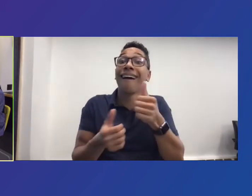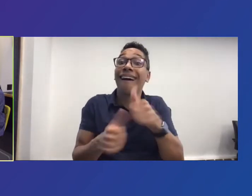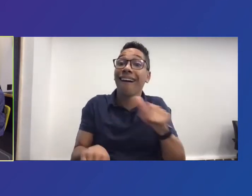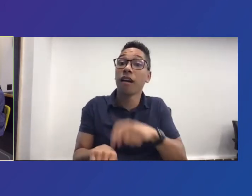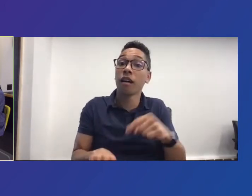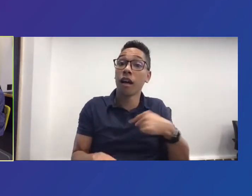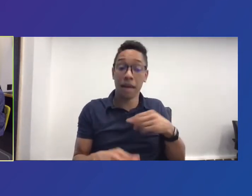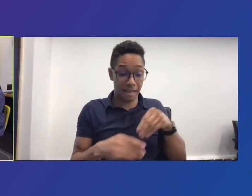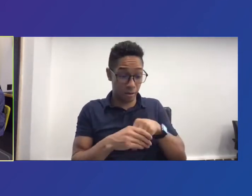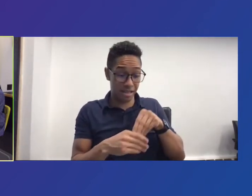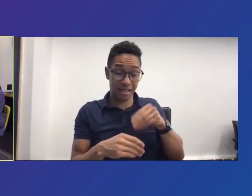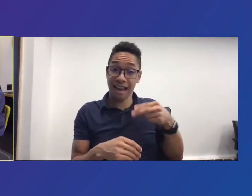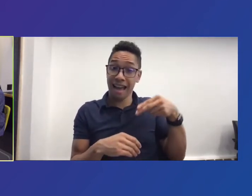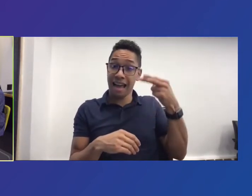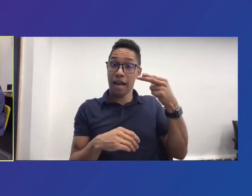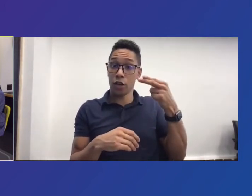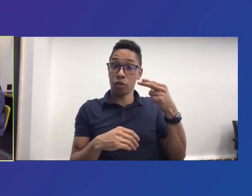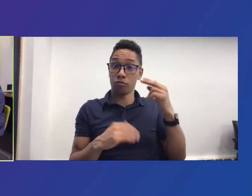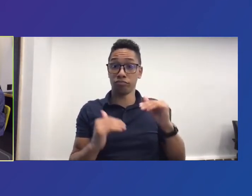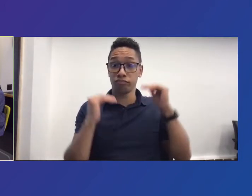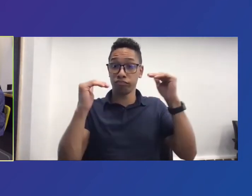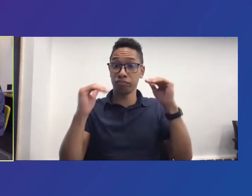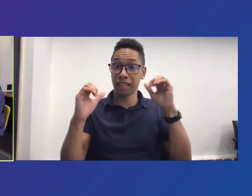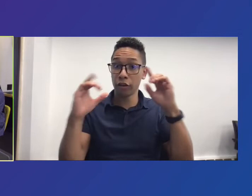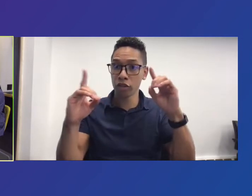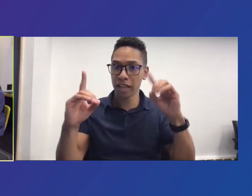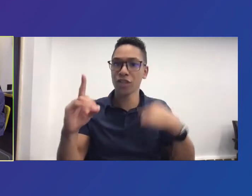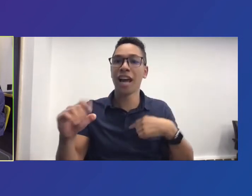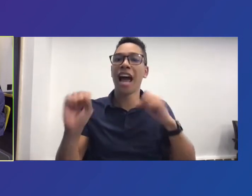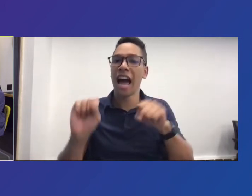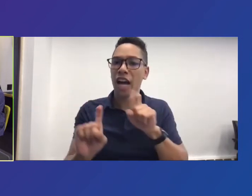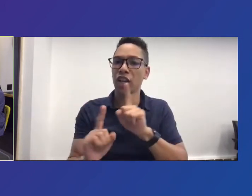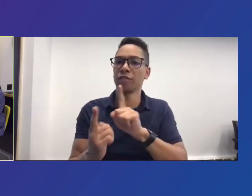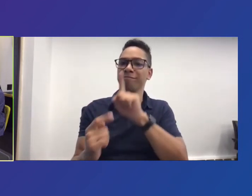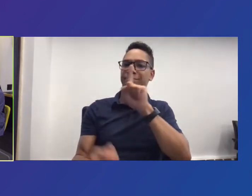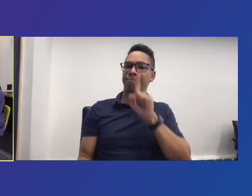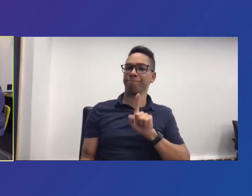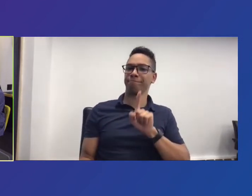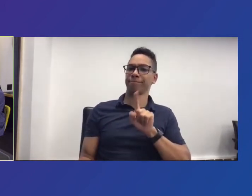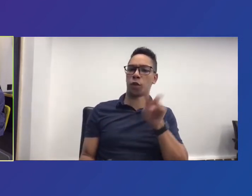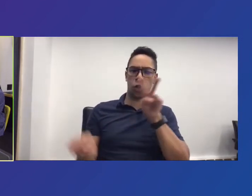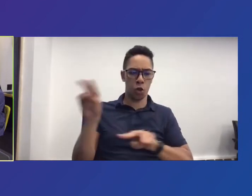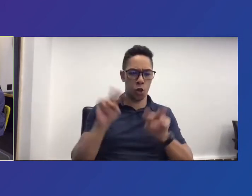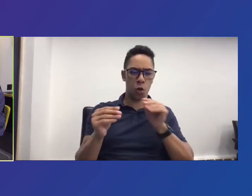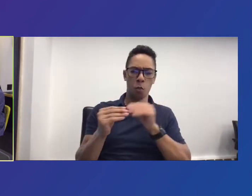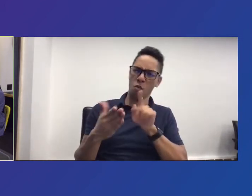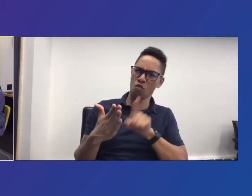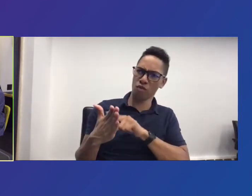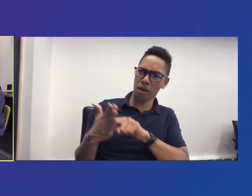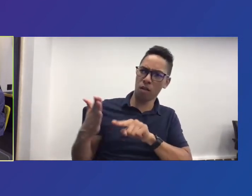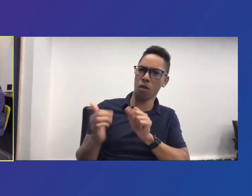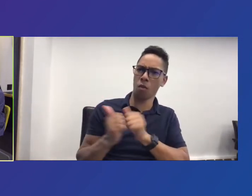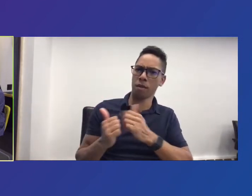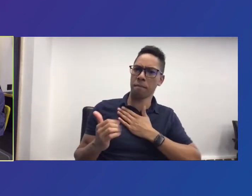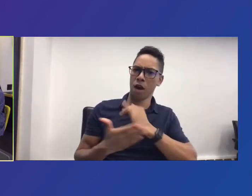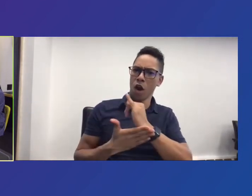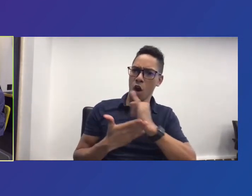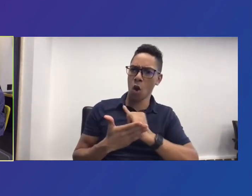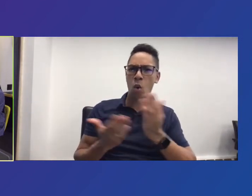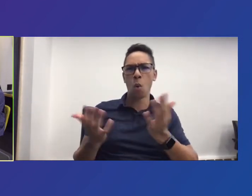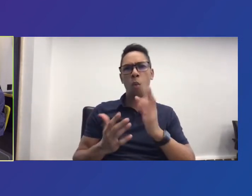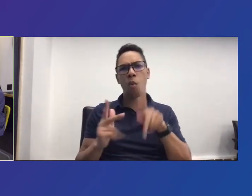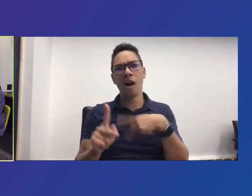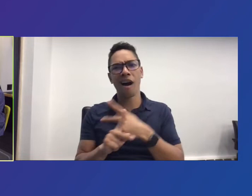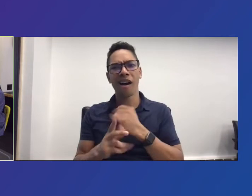in higher ed, I gave me a chance to step back and really look critically at my art form and where I wanted to be, what kind of artist I wanted to